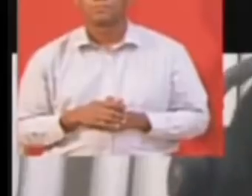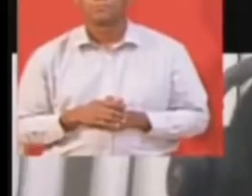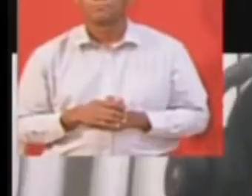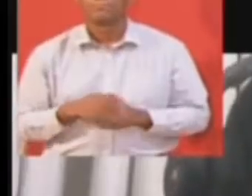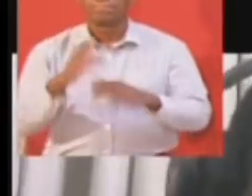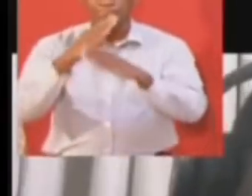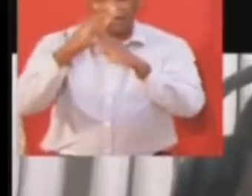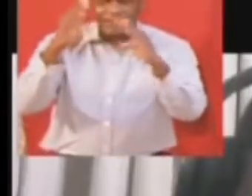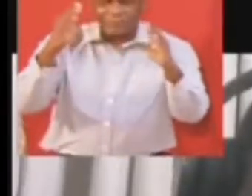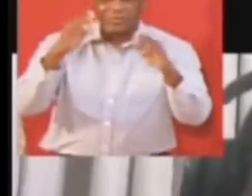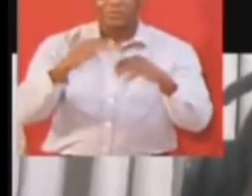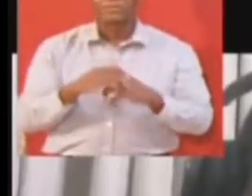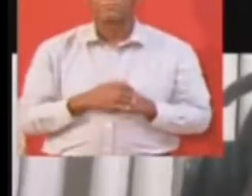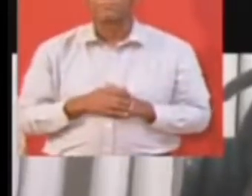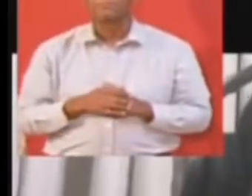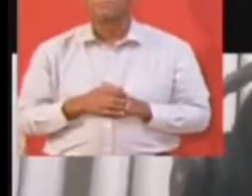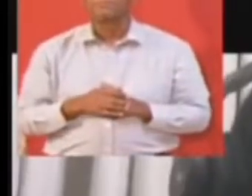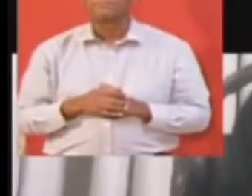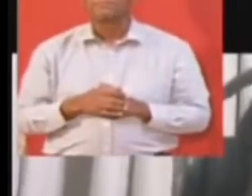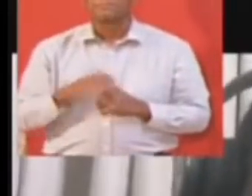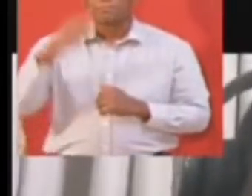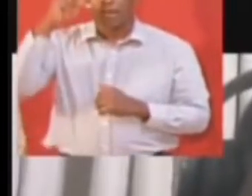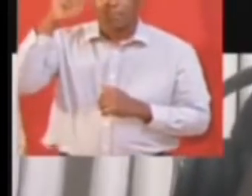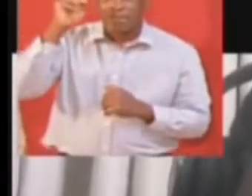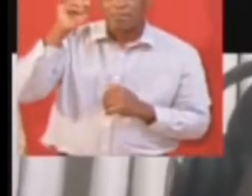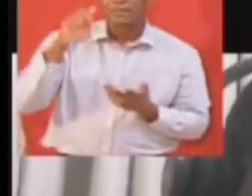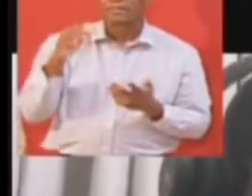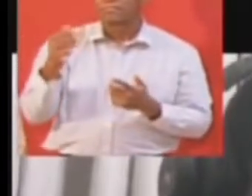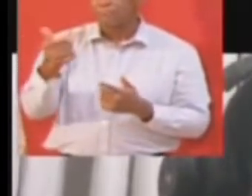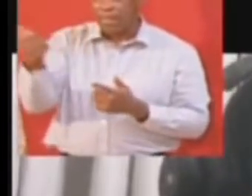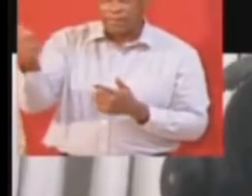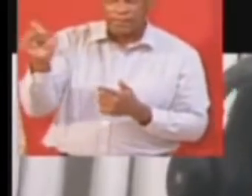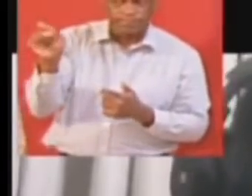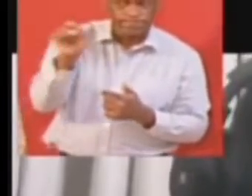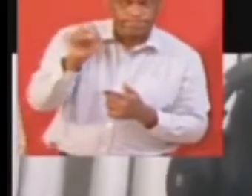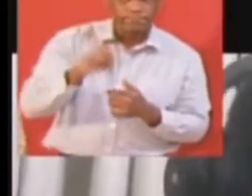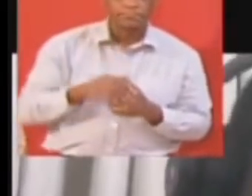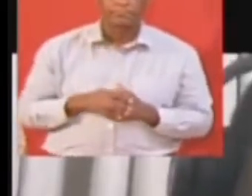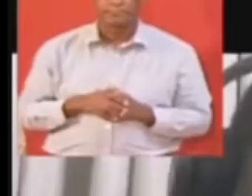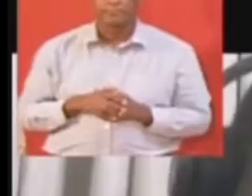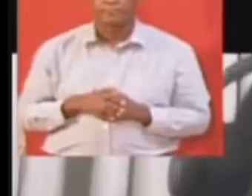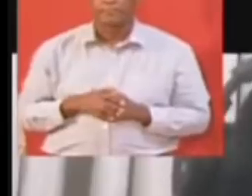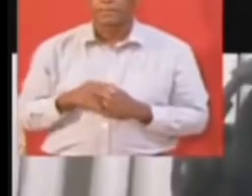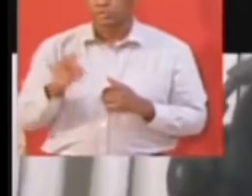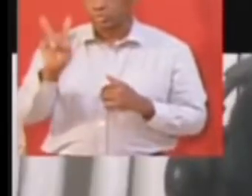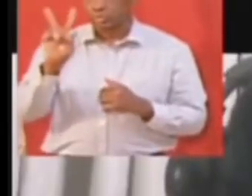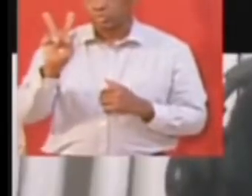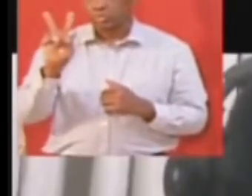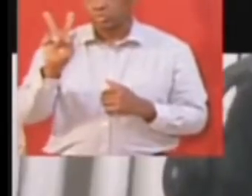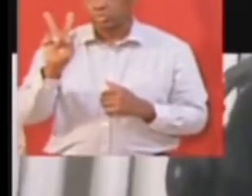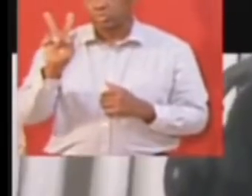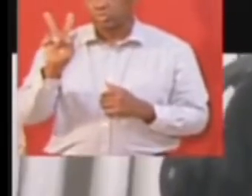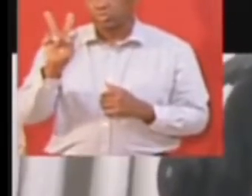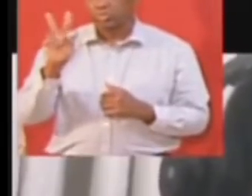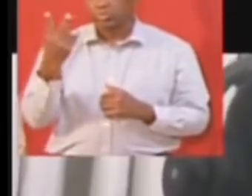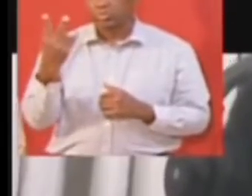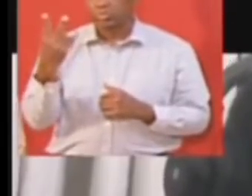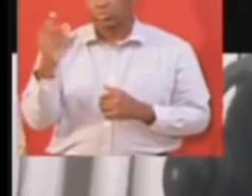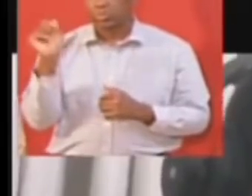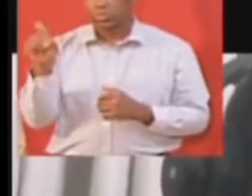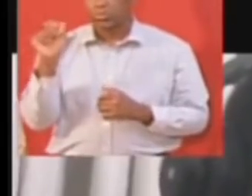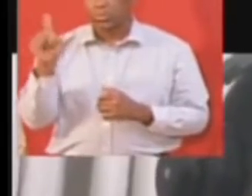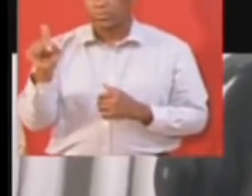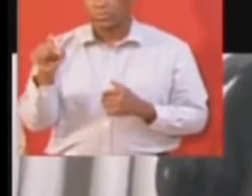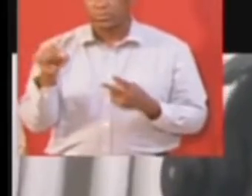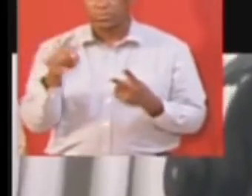the Prime Minister and the rest of the panel. Stephen Cummings, 98.1 FM. Just two questions. Want to probably,